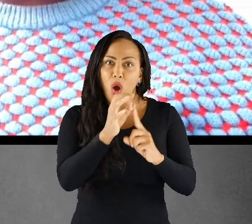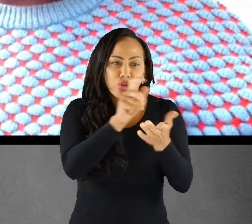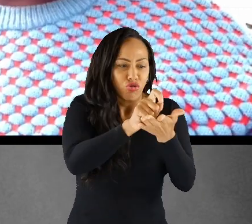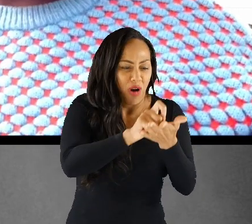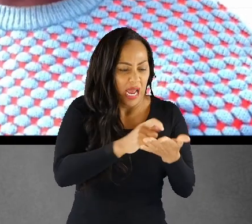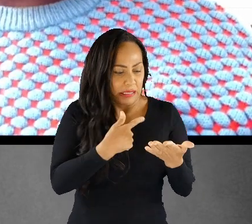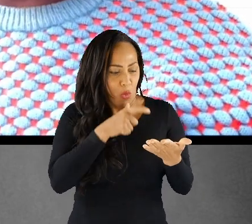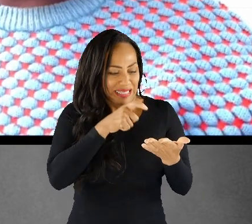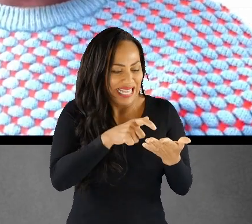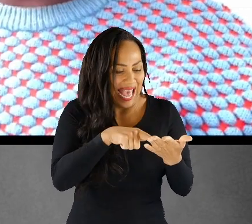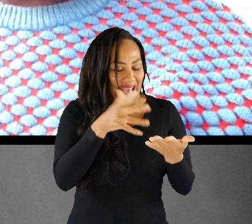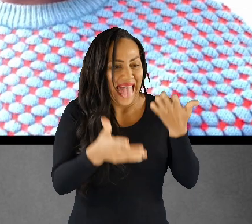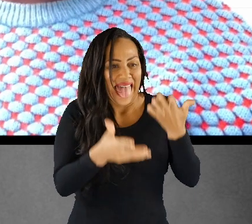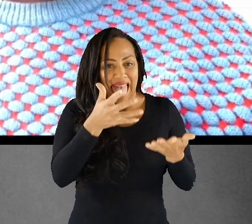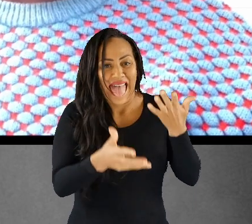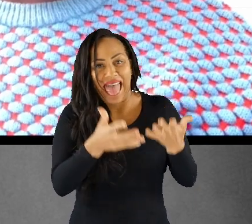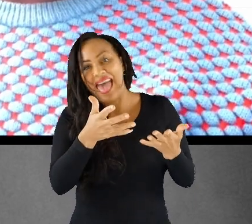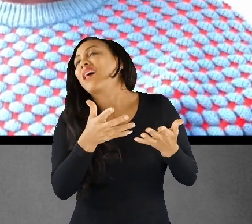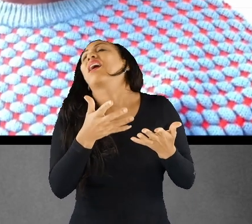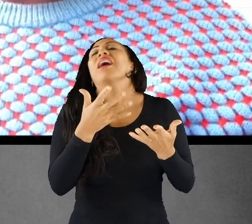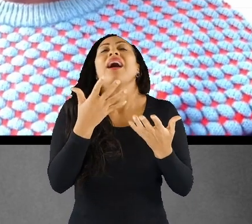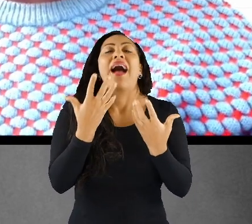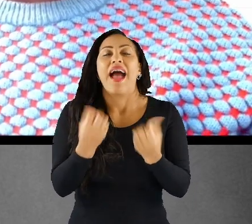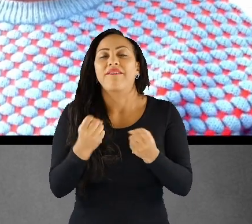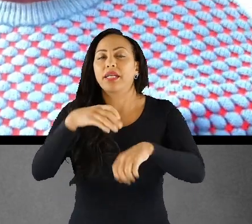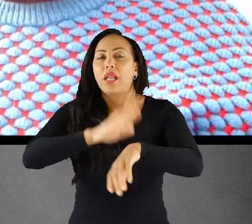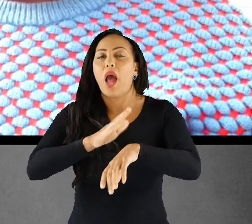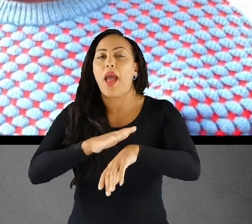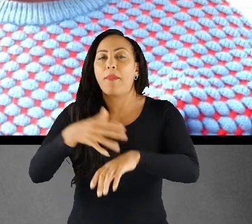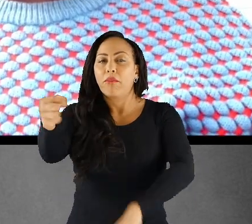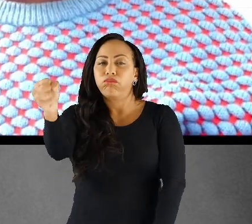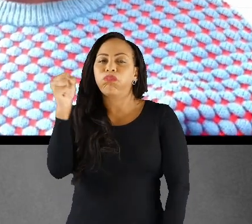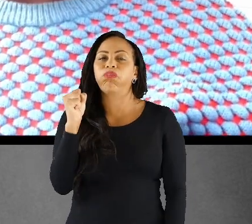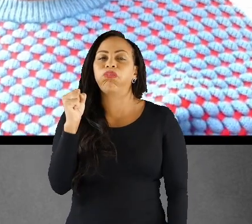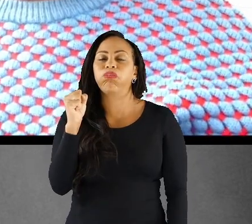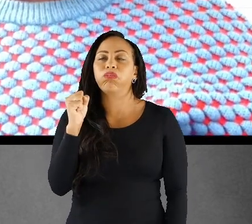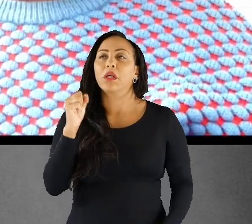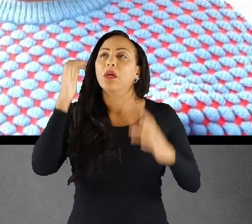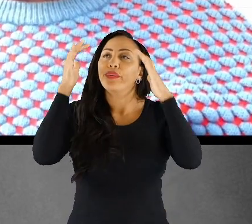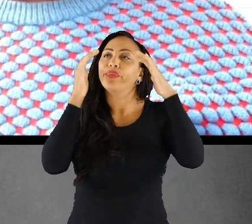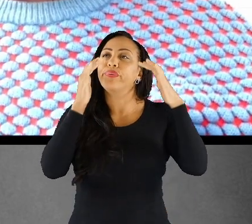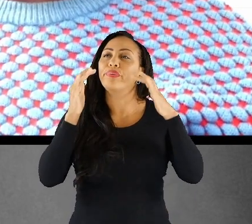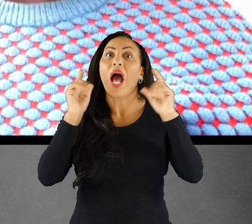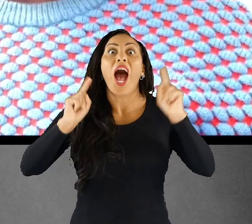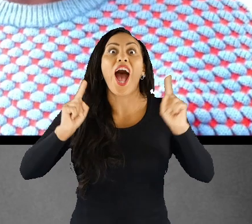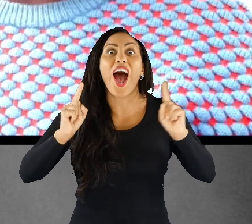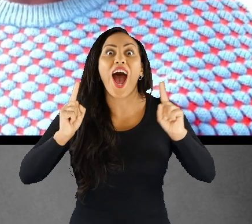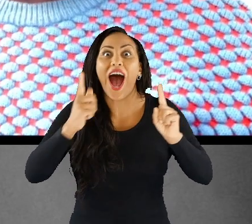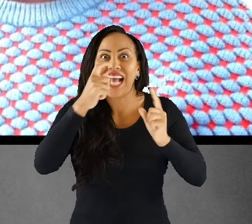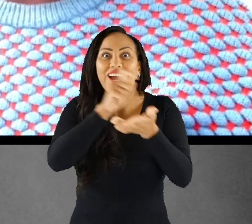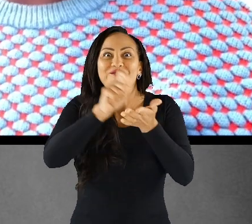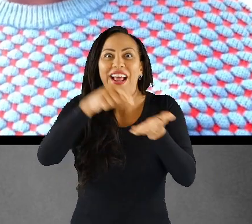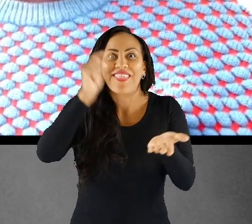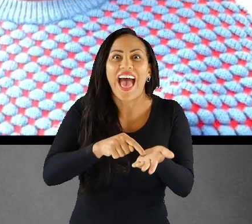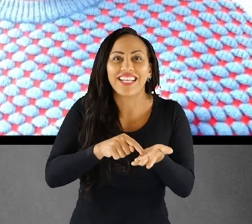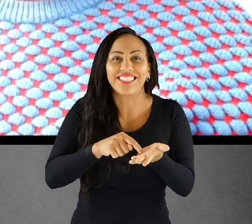I can't think of what I need to say. Sometimes just taking that step back makes me go, "Oh yeah, you can write that."